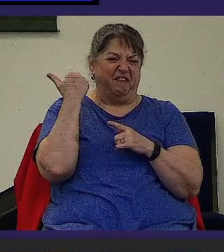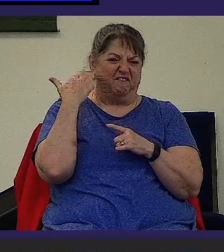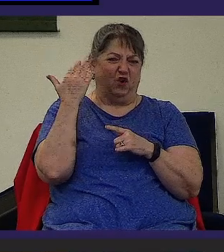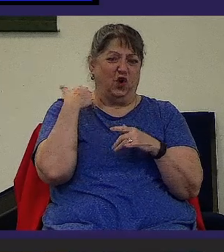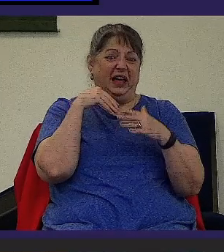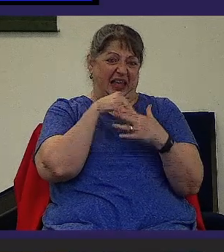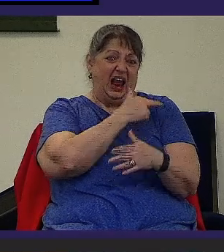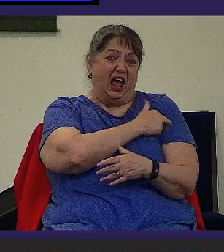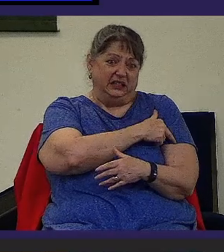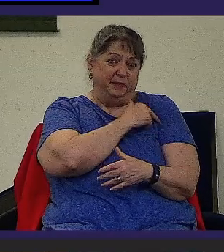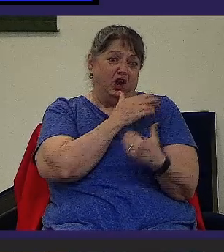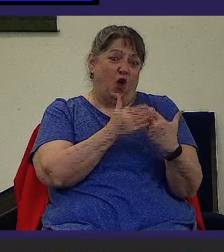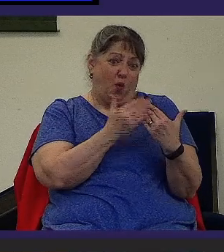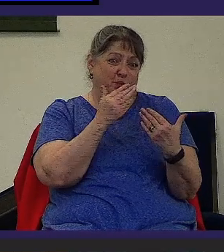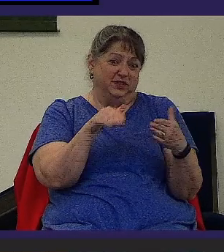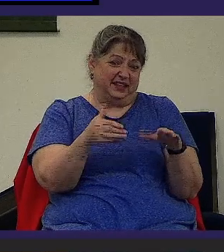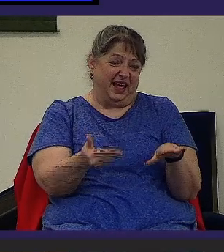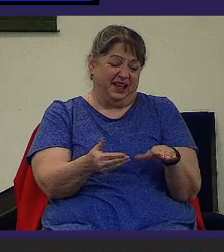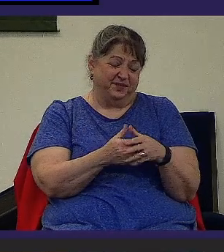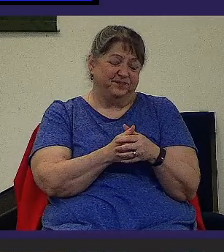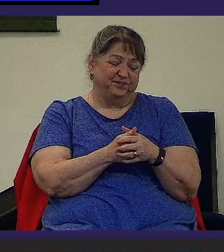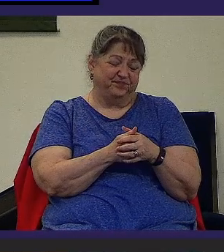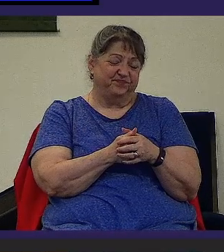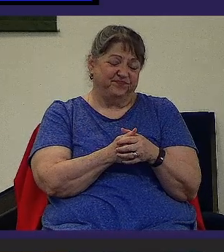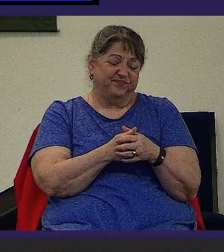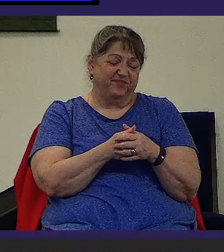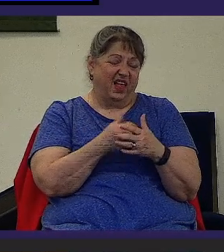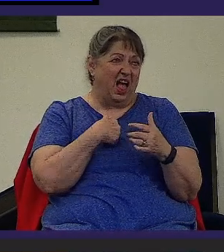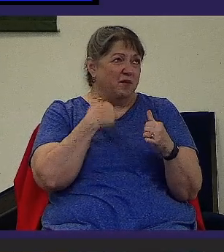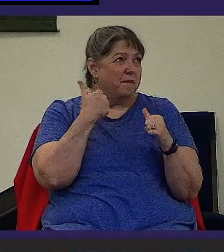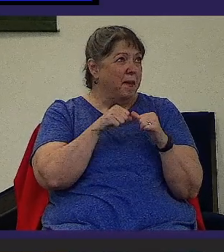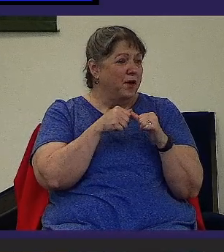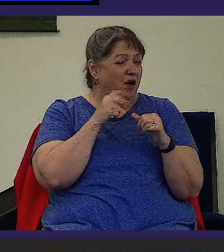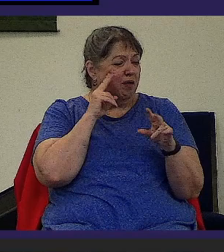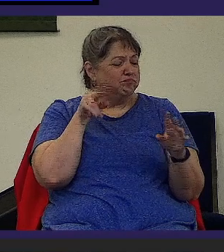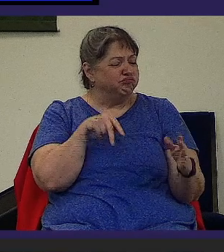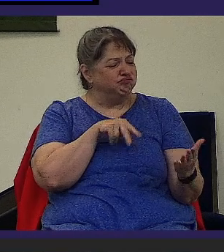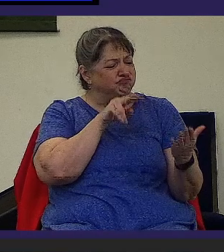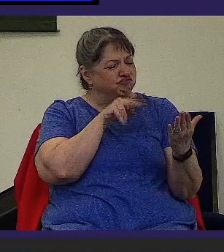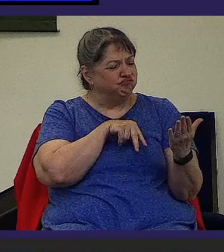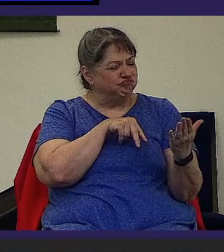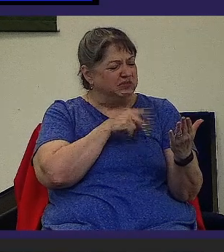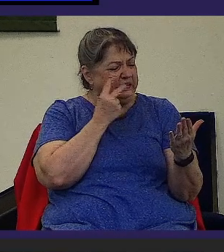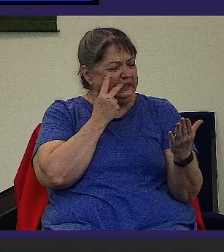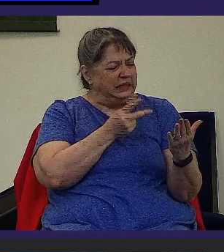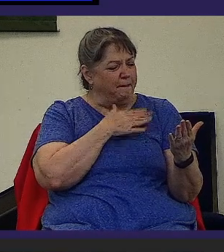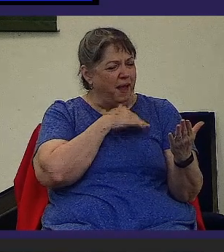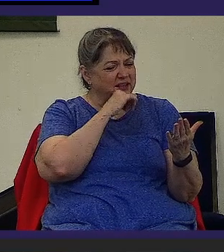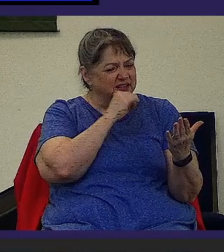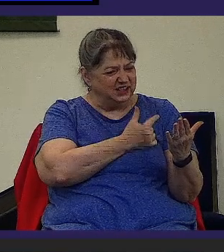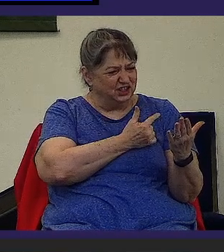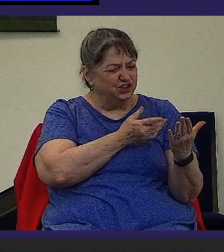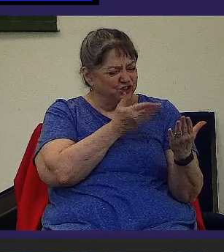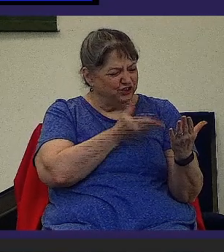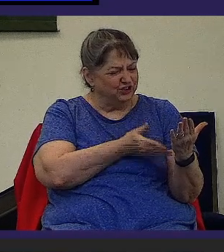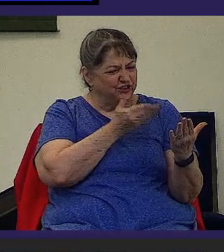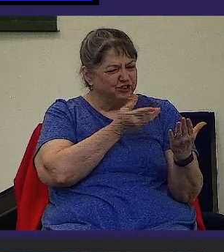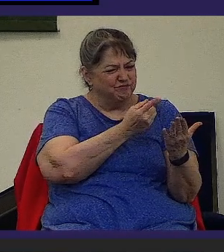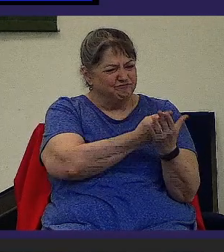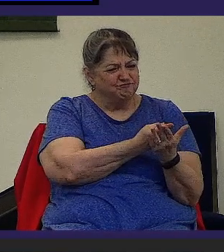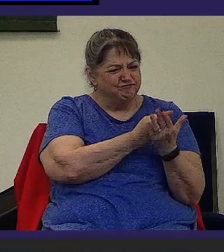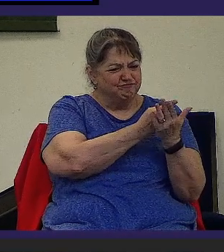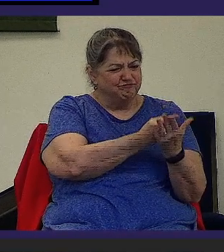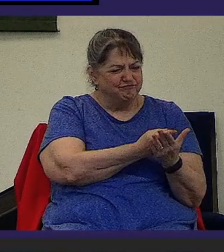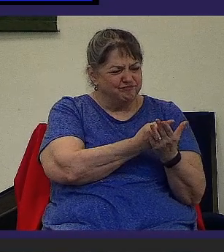was coming to an end i remember looking at her and the thought coming to mind of the many